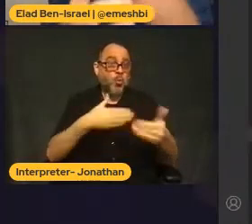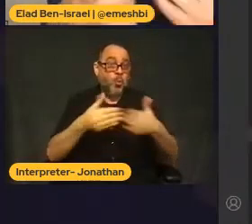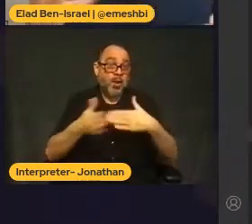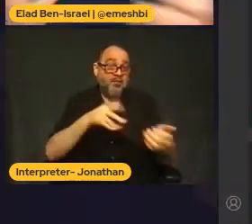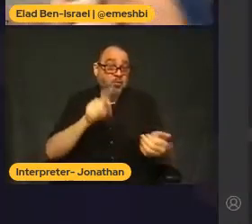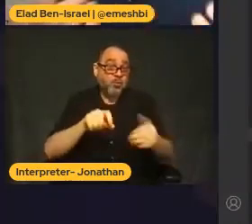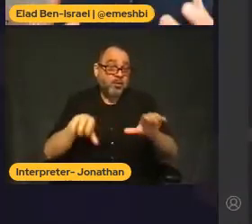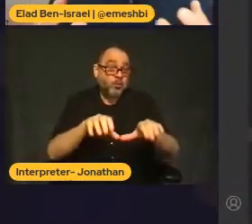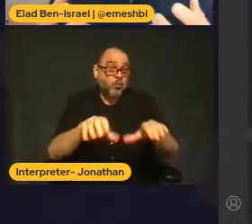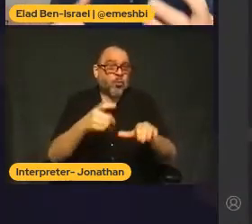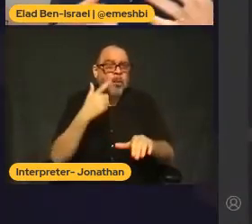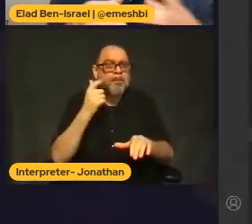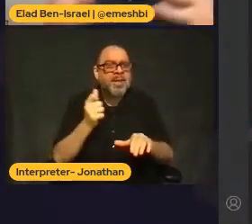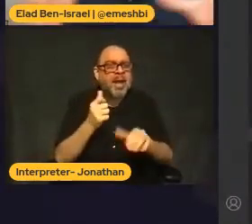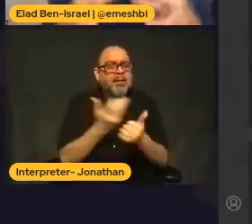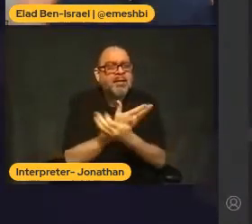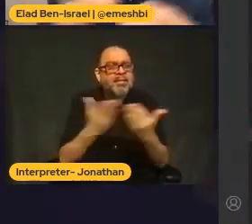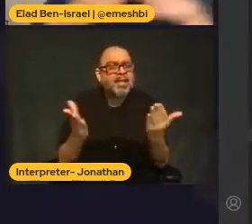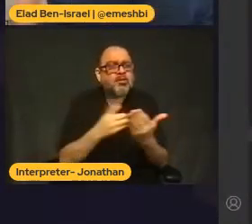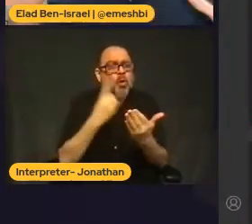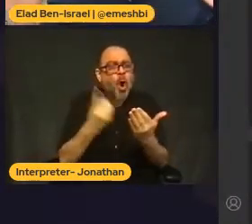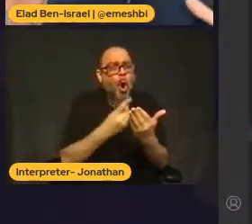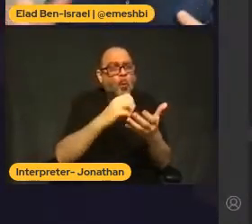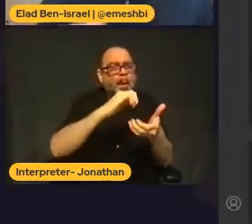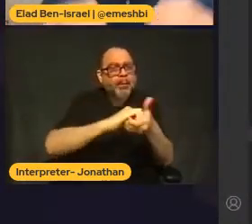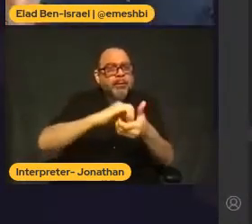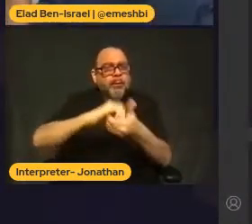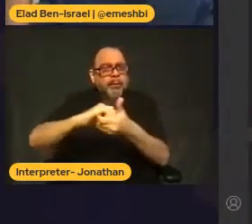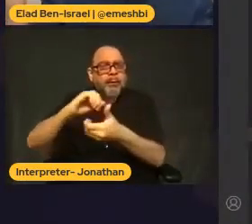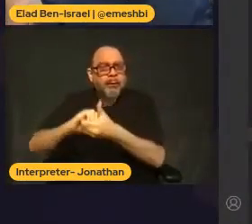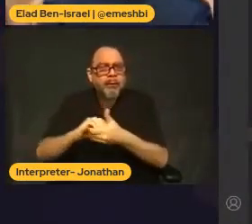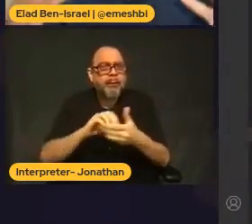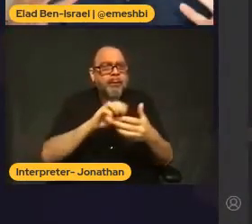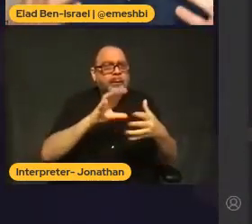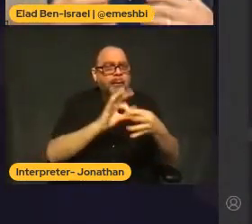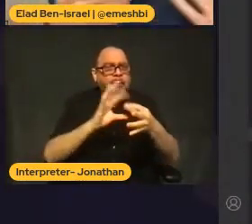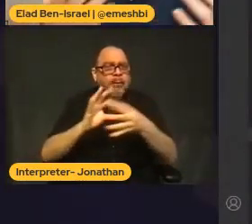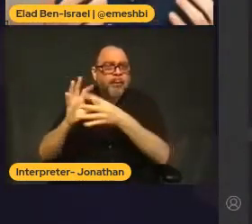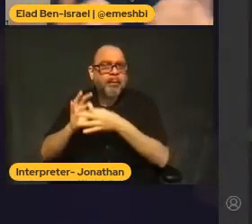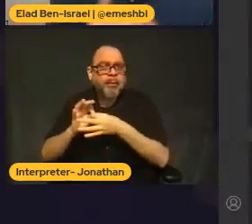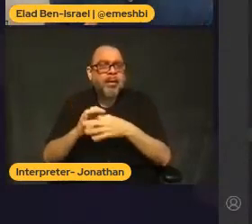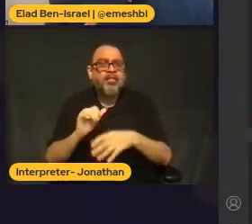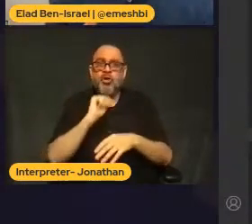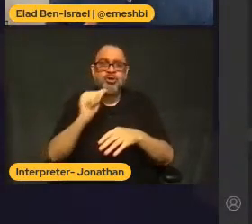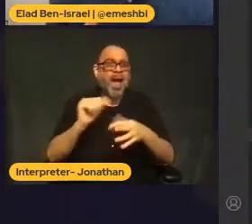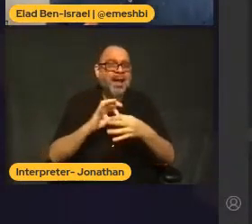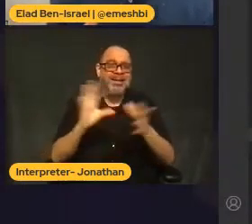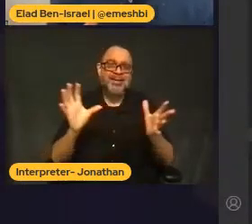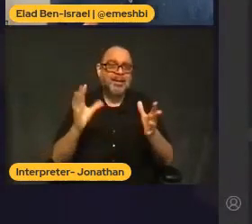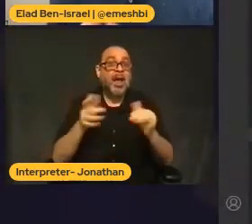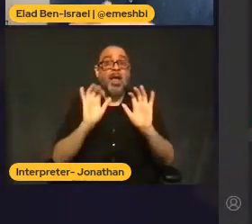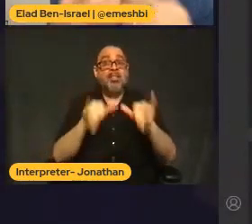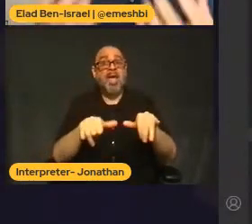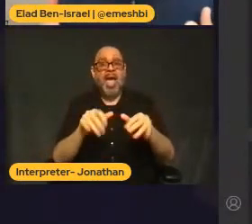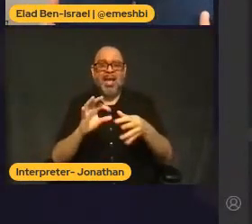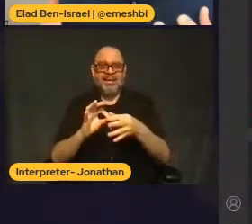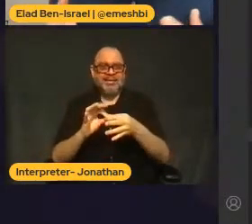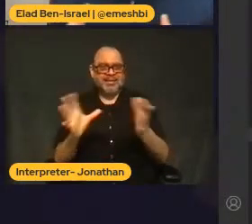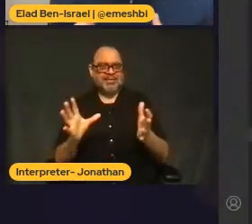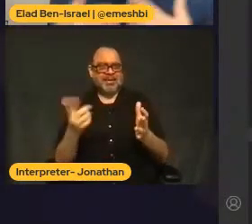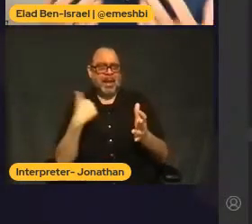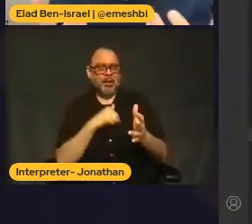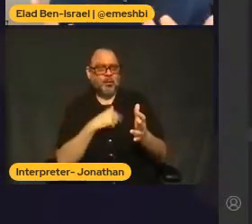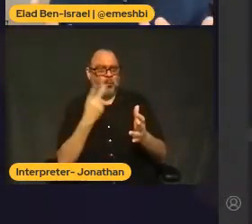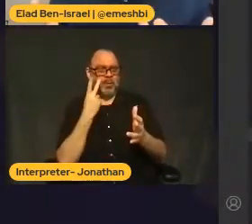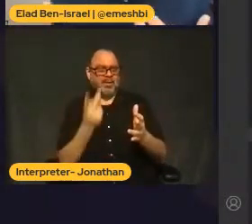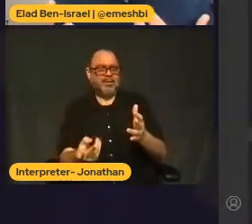are always coupled together. They're not disconnected. This disconnect that sometimes we see is mostly from